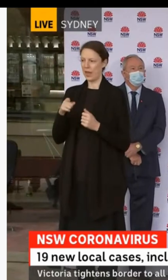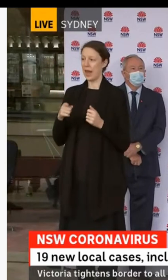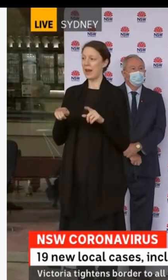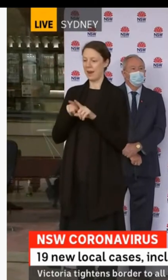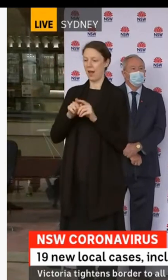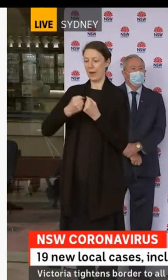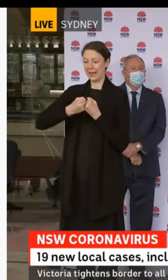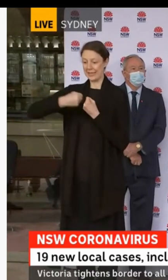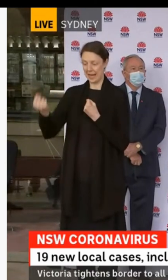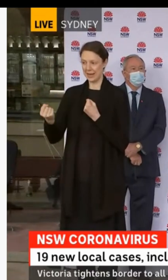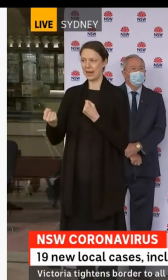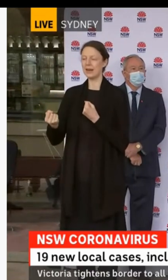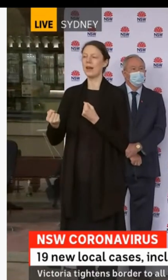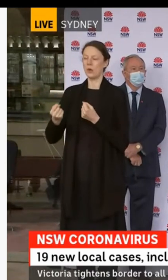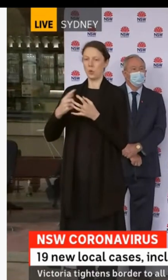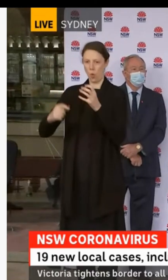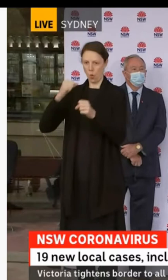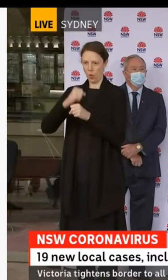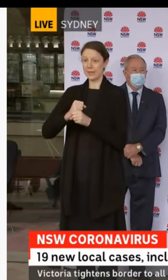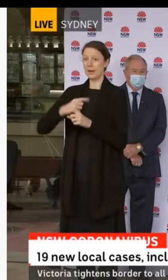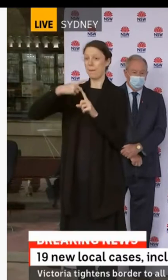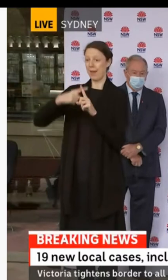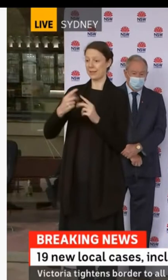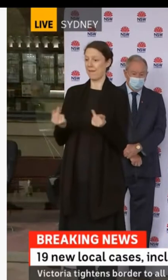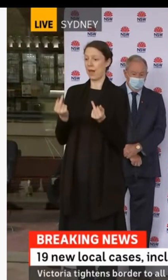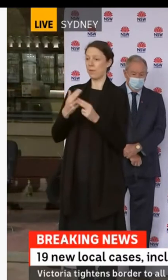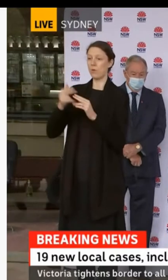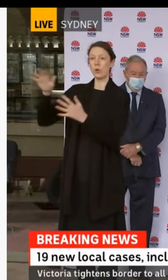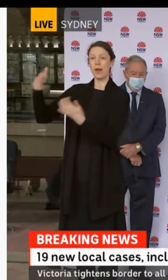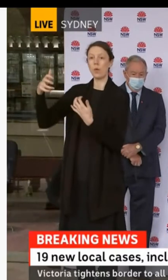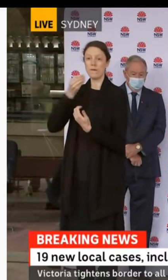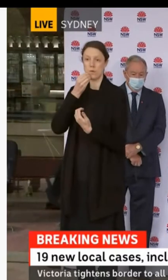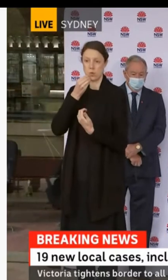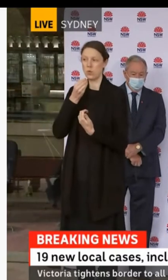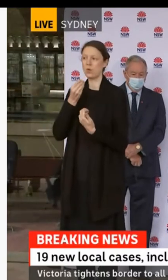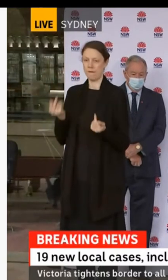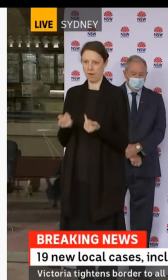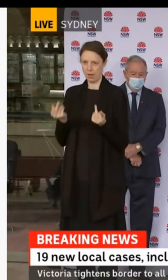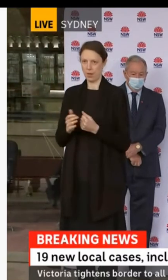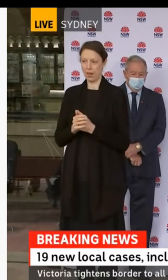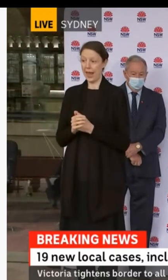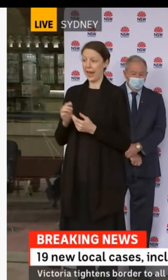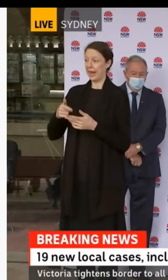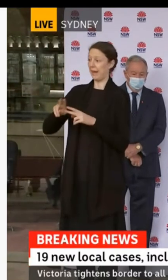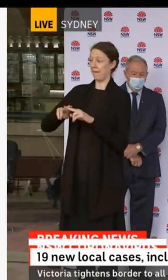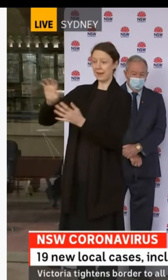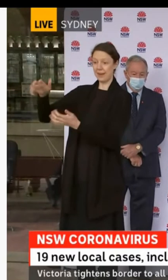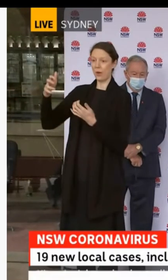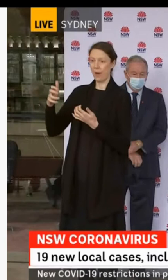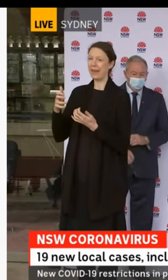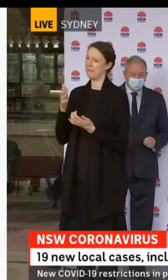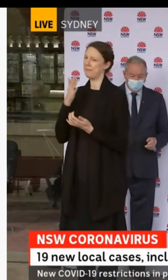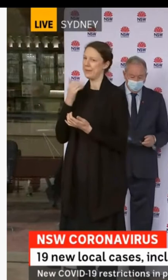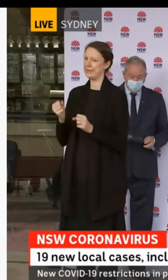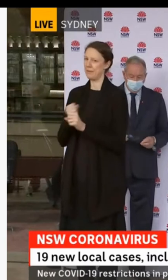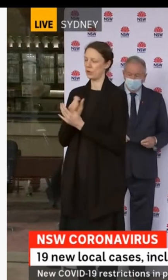and for delivery as well. But we make the point, when you are doing takeaway, obviously use the QR codes as have been set